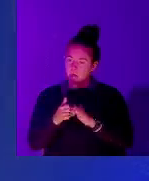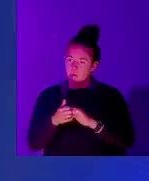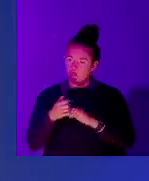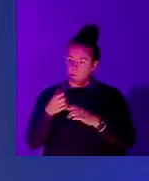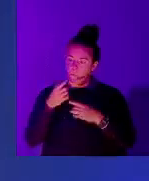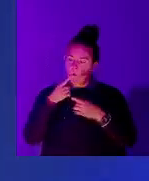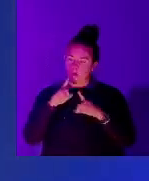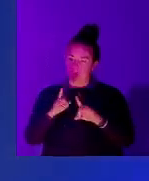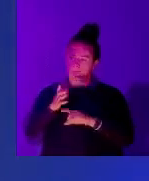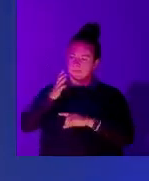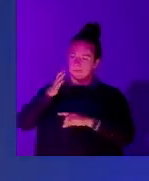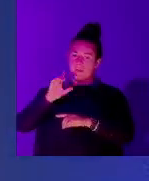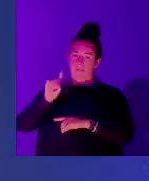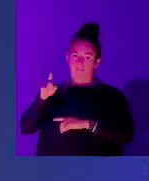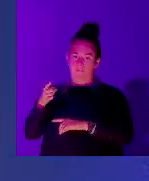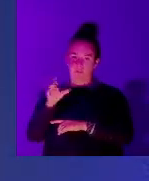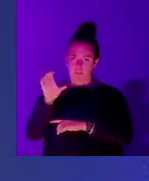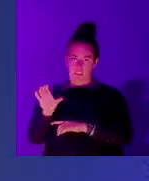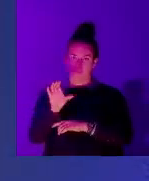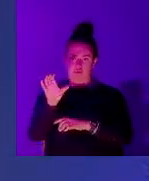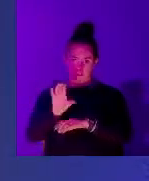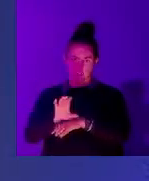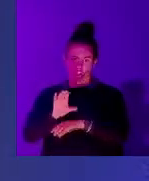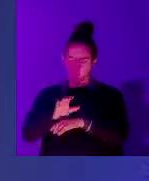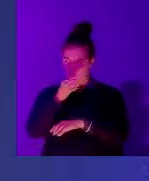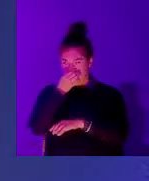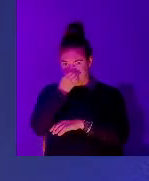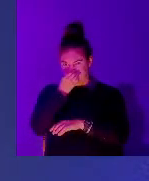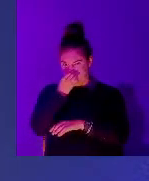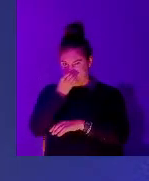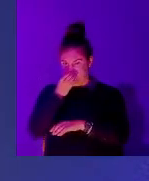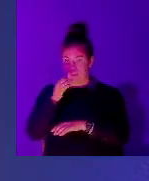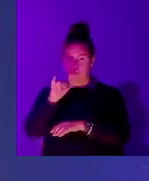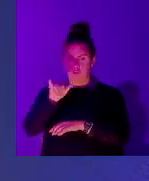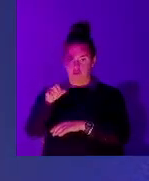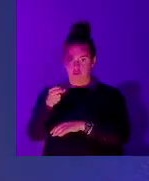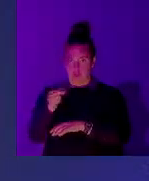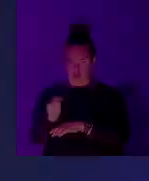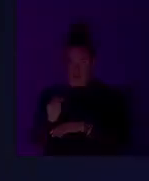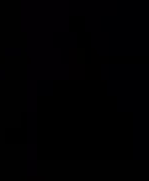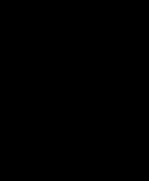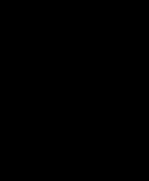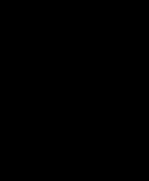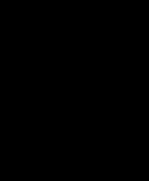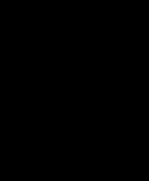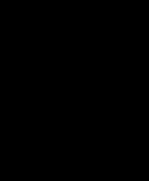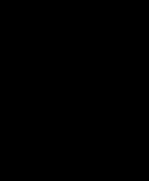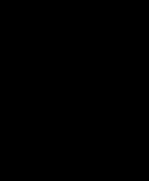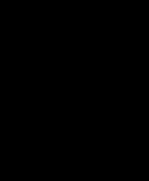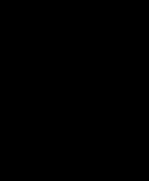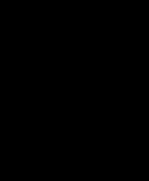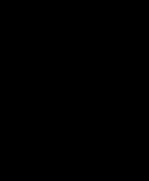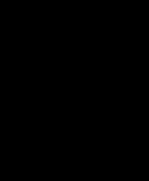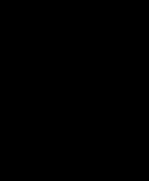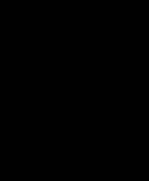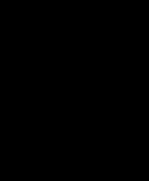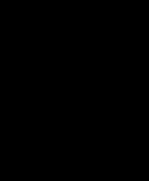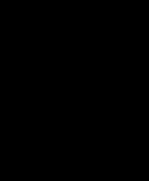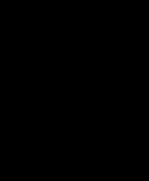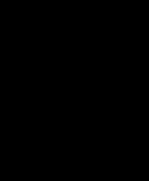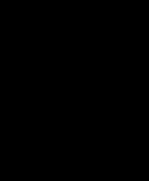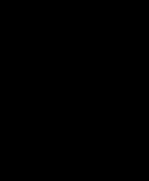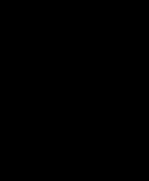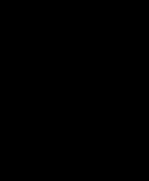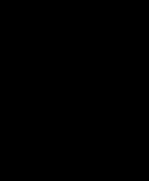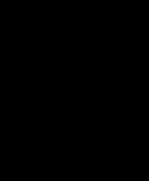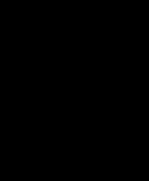John, in 1 John 2, 15 to 17, tells us, love not the world,